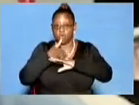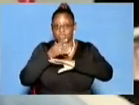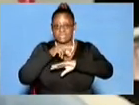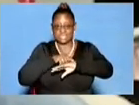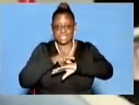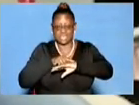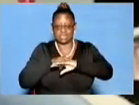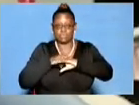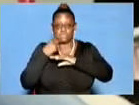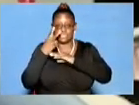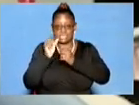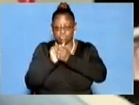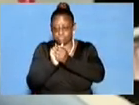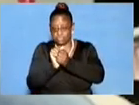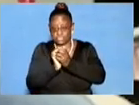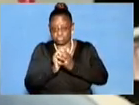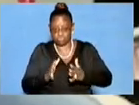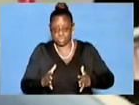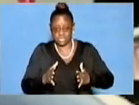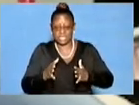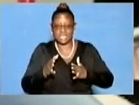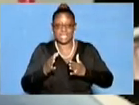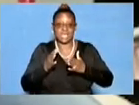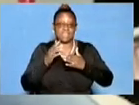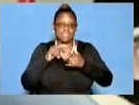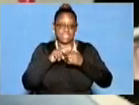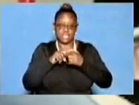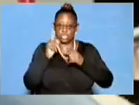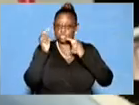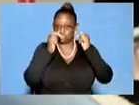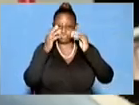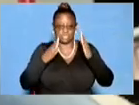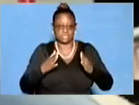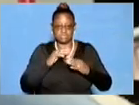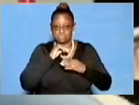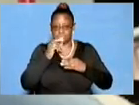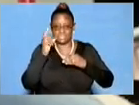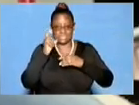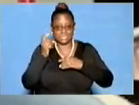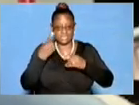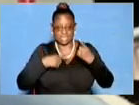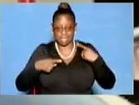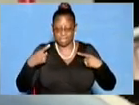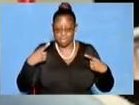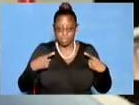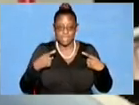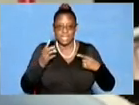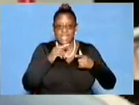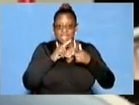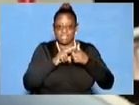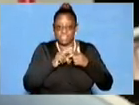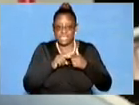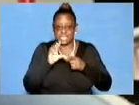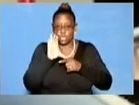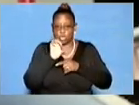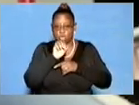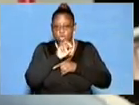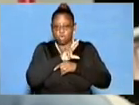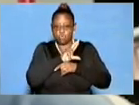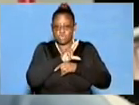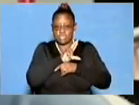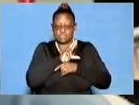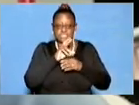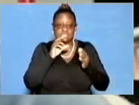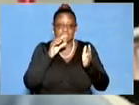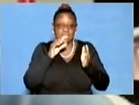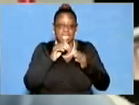to the decline that will affect the tourism product. It will affect the ability of reefs to serve as a breakwater against